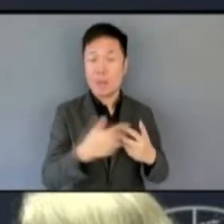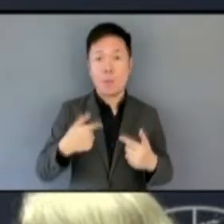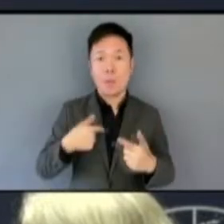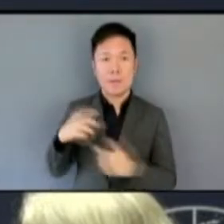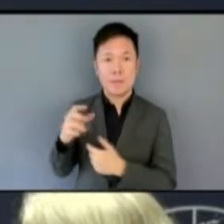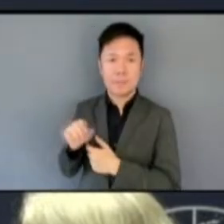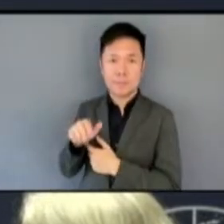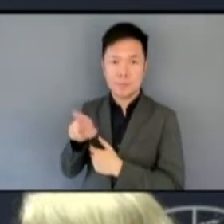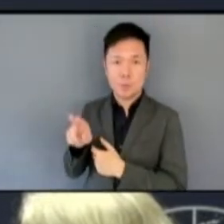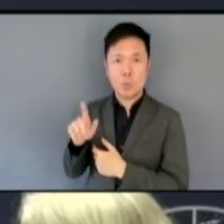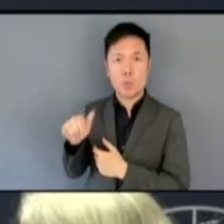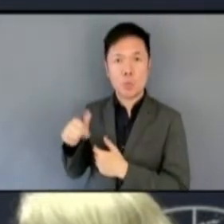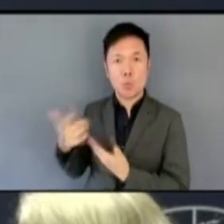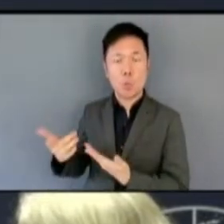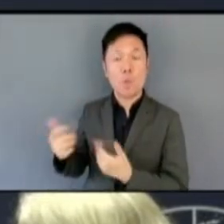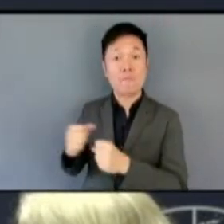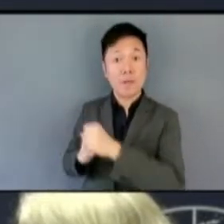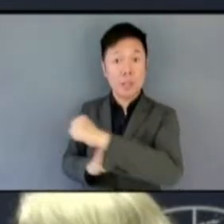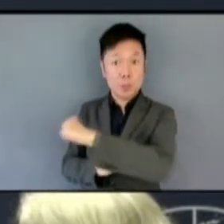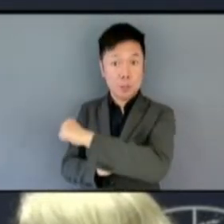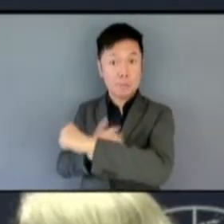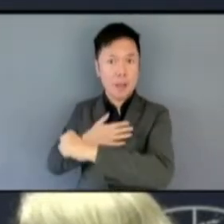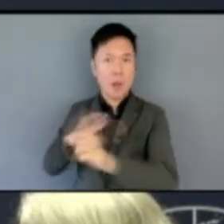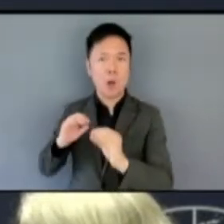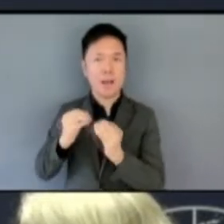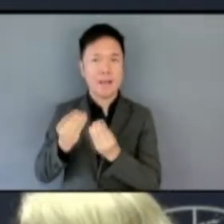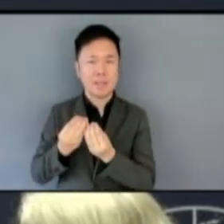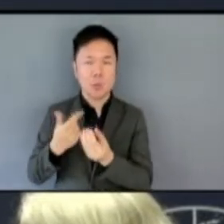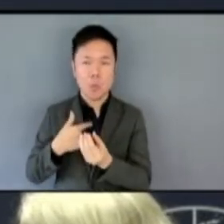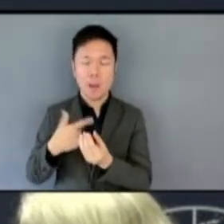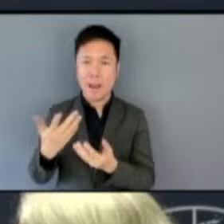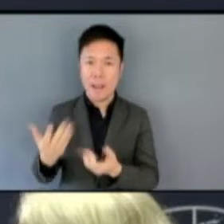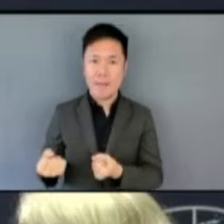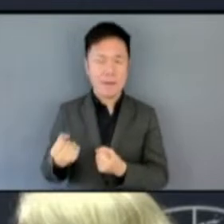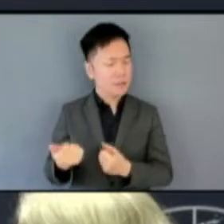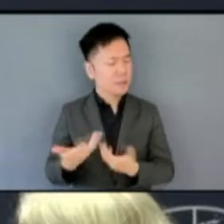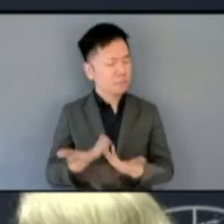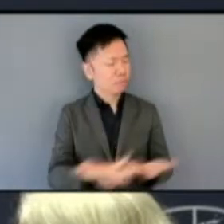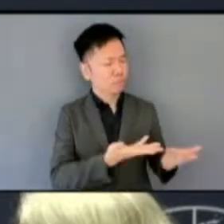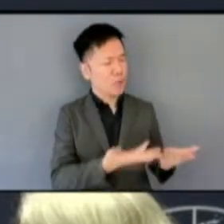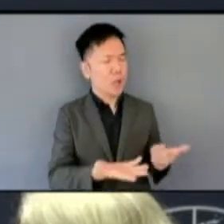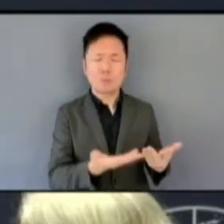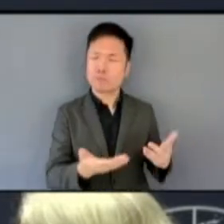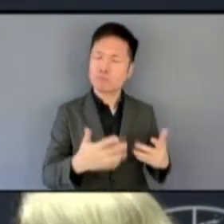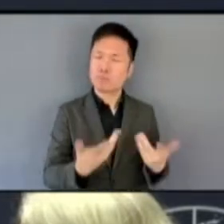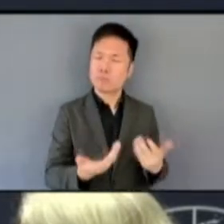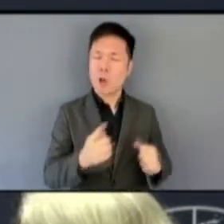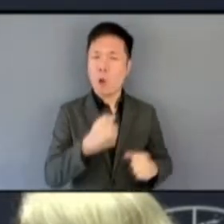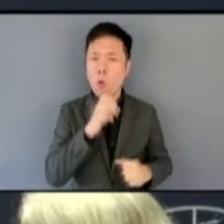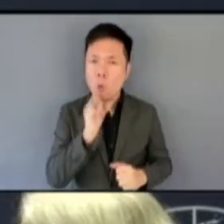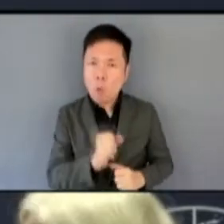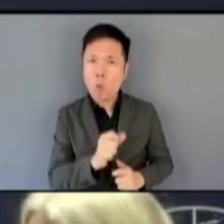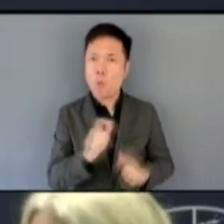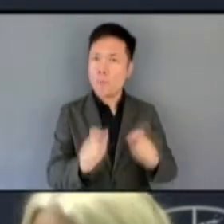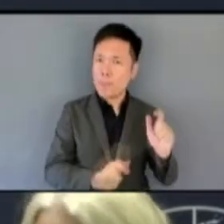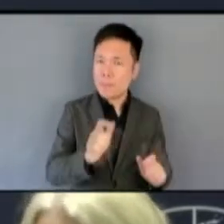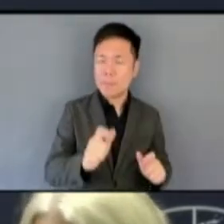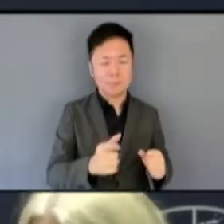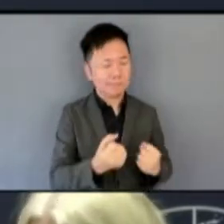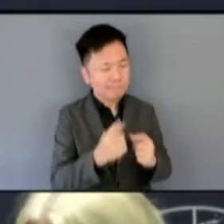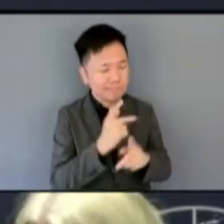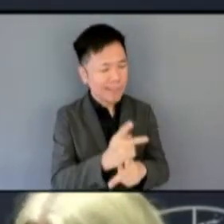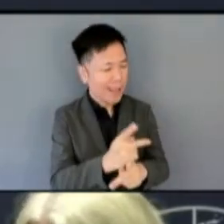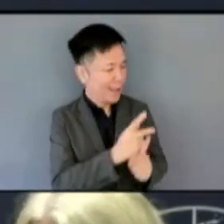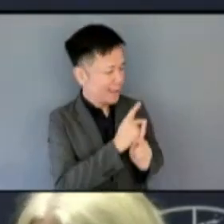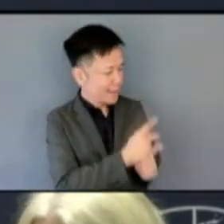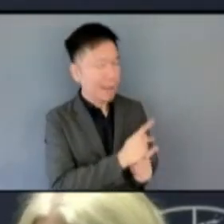as an organization that provides a lot of long-term care to elders, it's an issue that we think is very important, and this balance